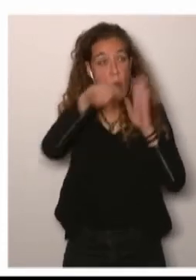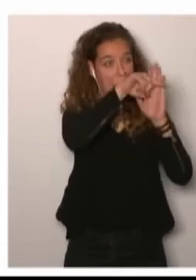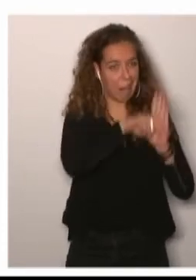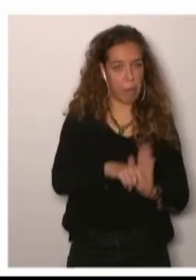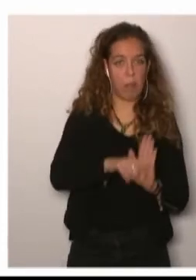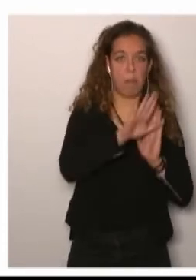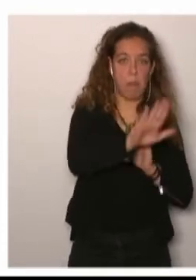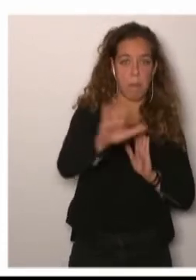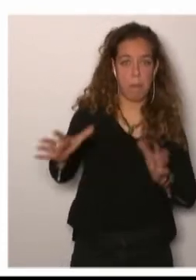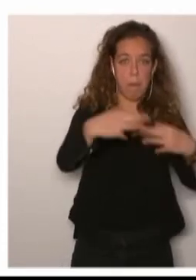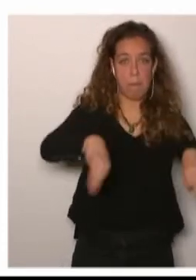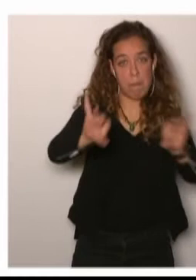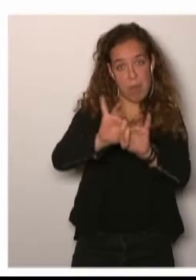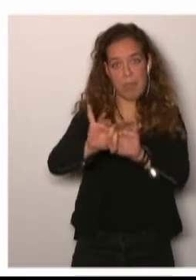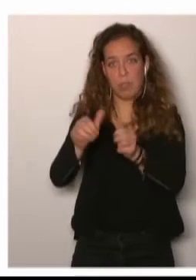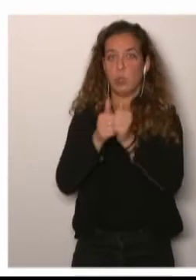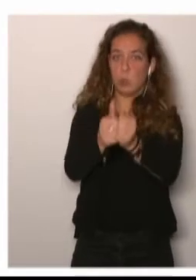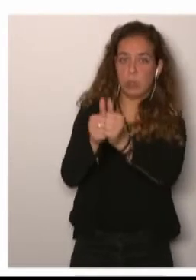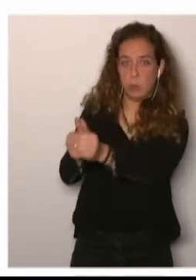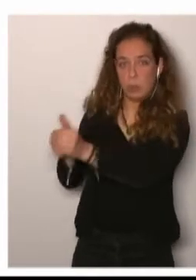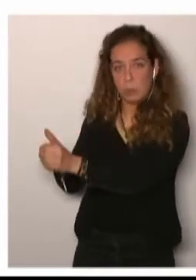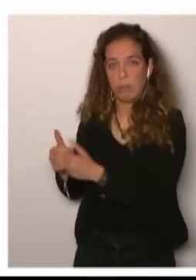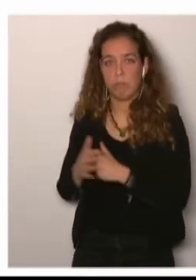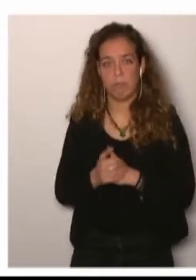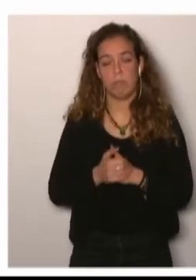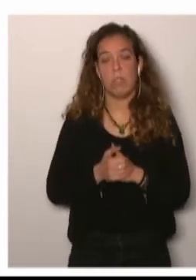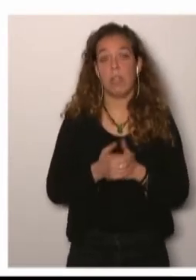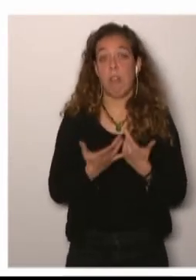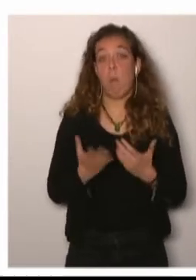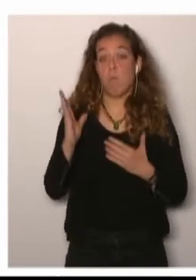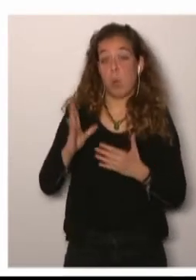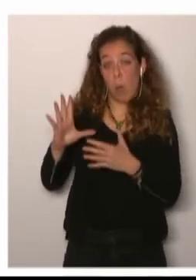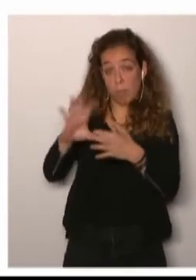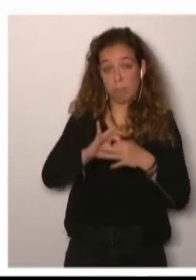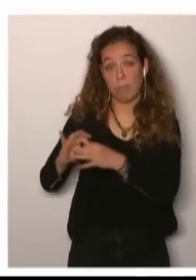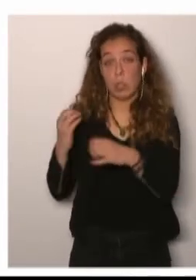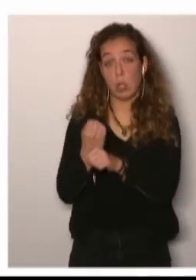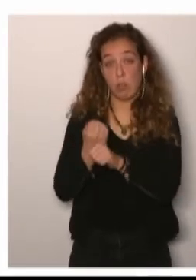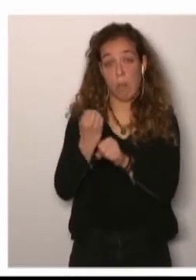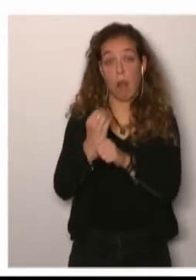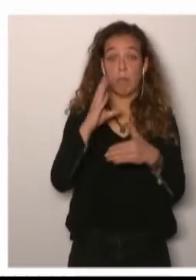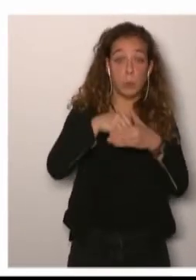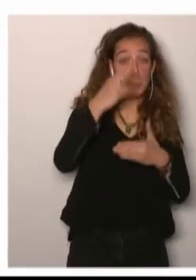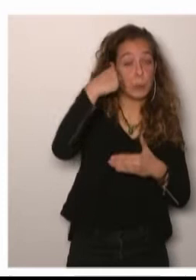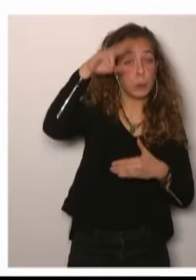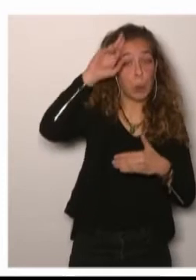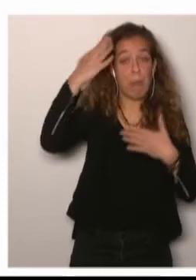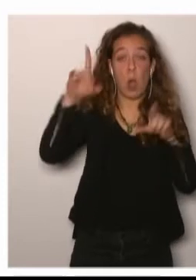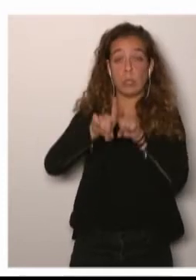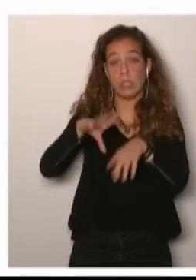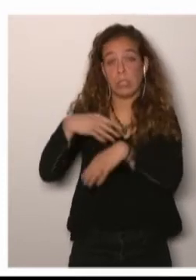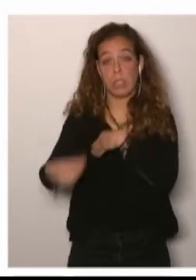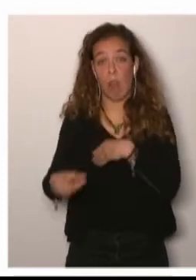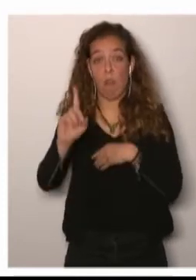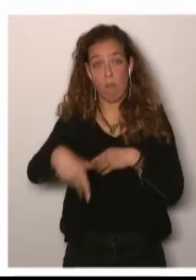international regulatory cooperation using well-established existing infrastructures, such as the monthly